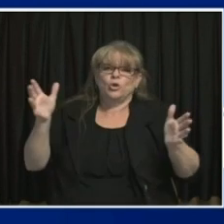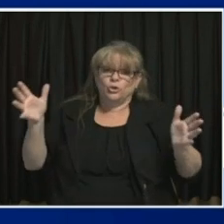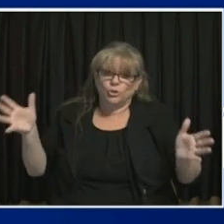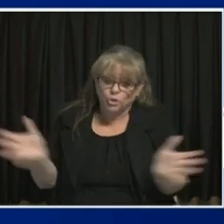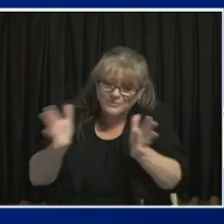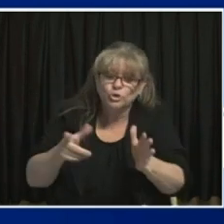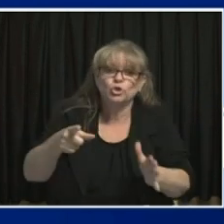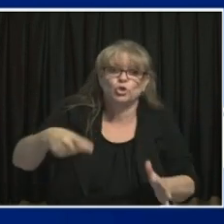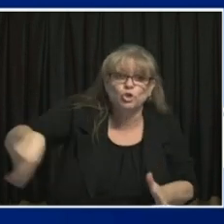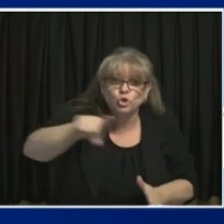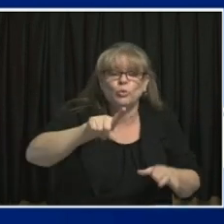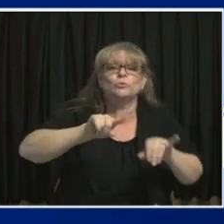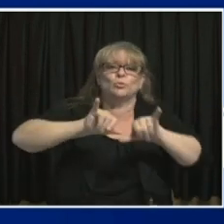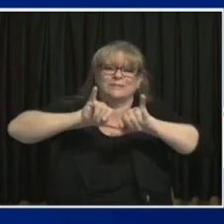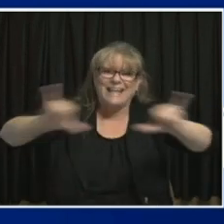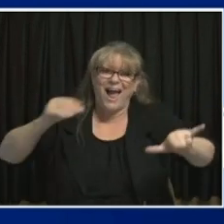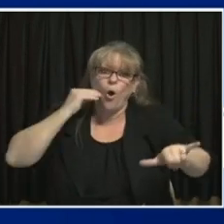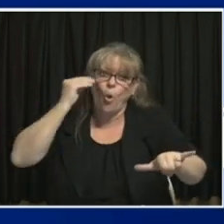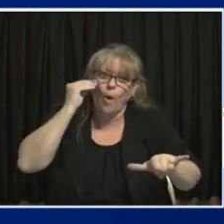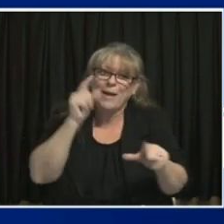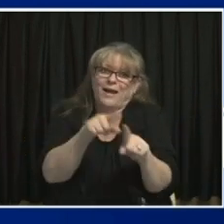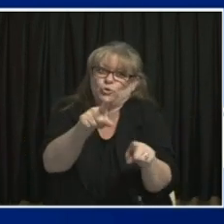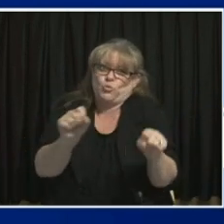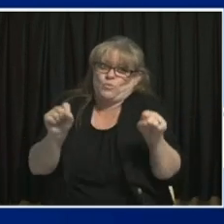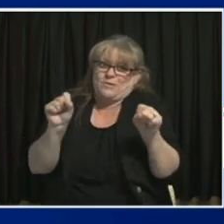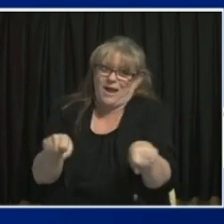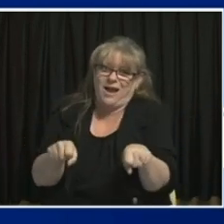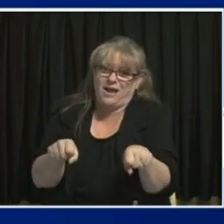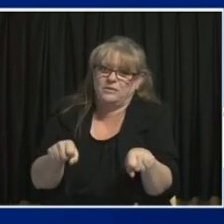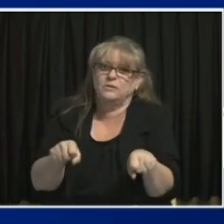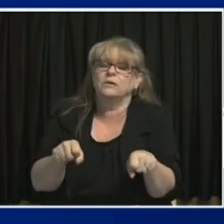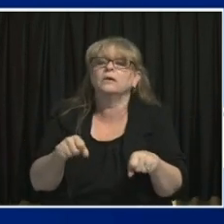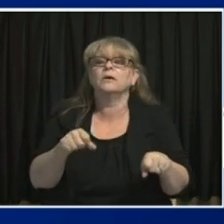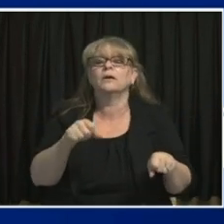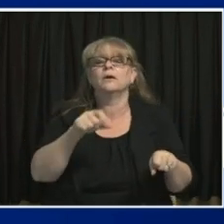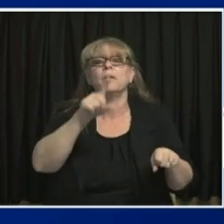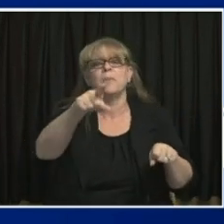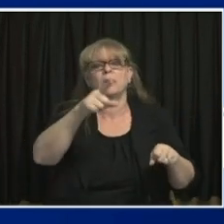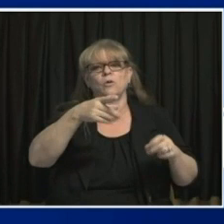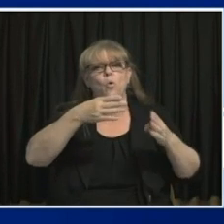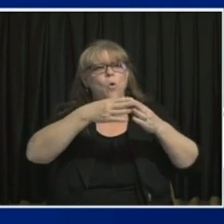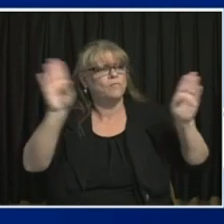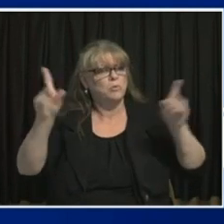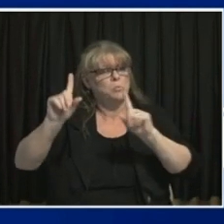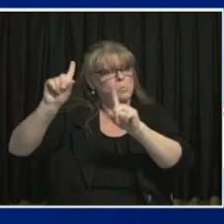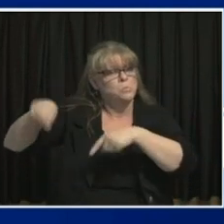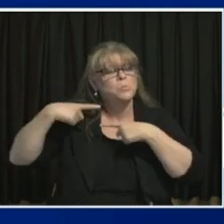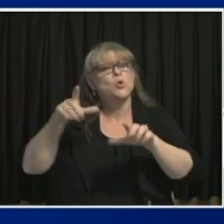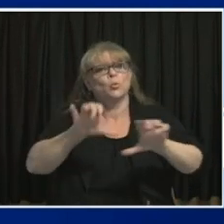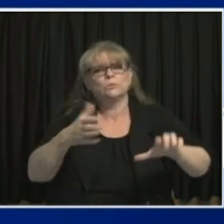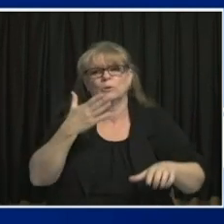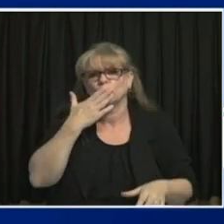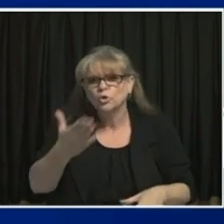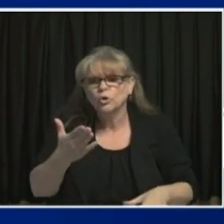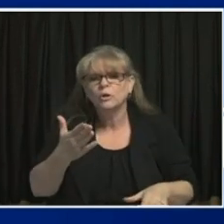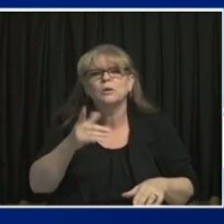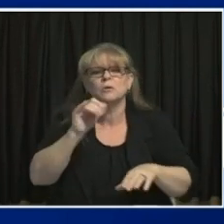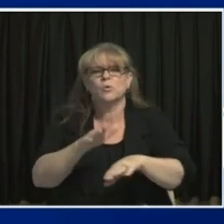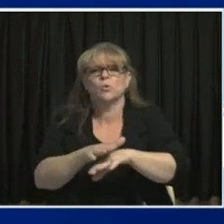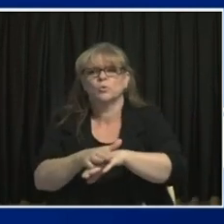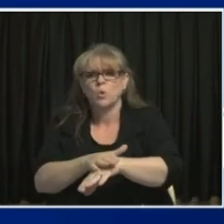job strategically and slowly implementing these new ways that we can sustain ourselves